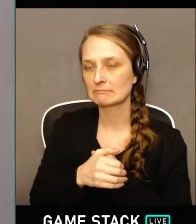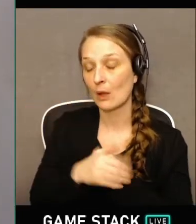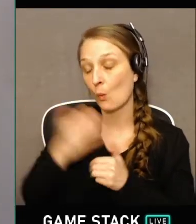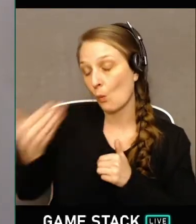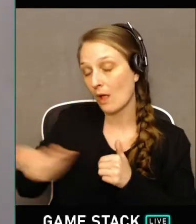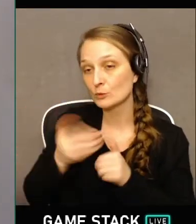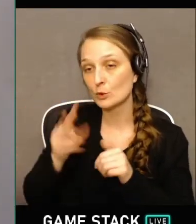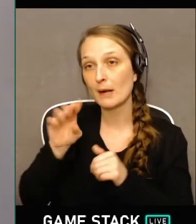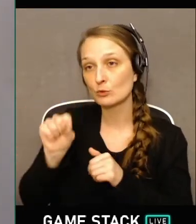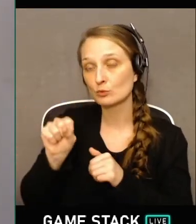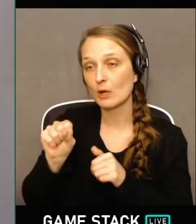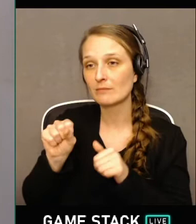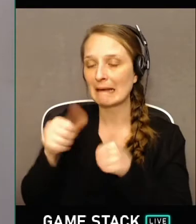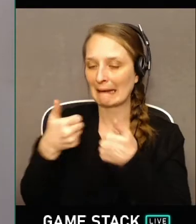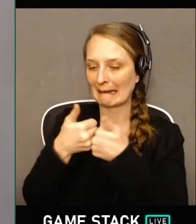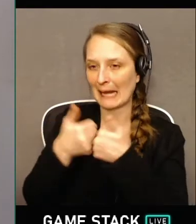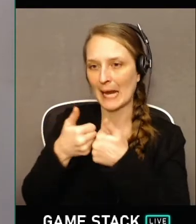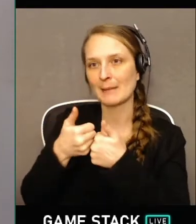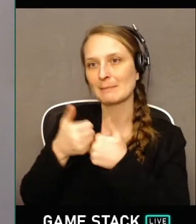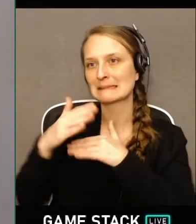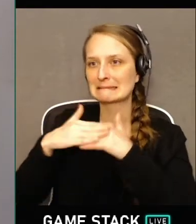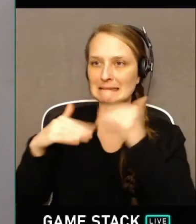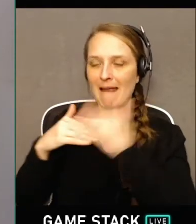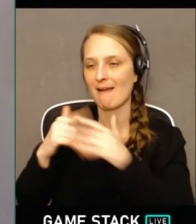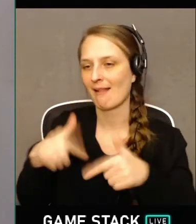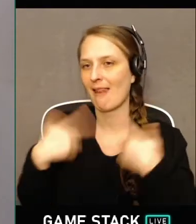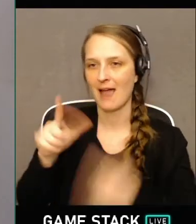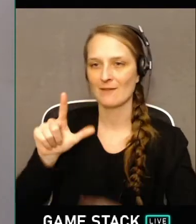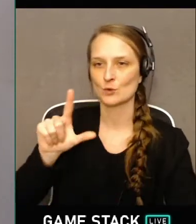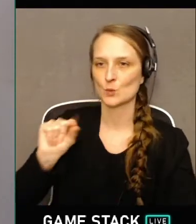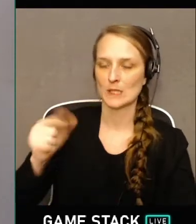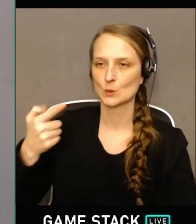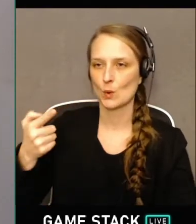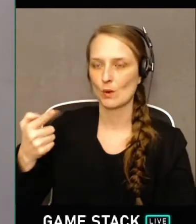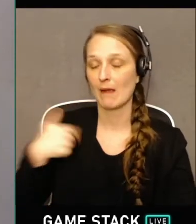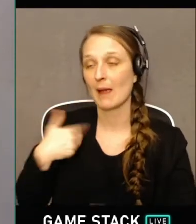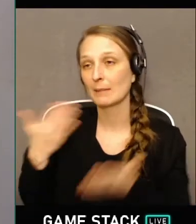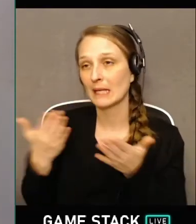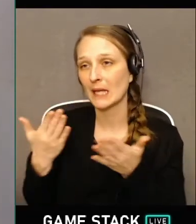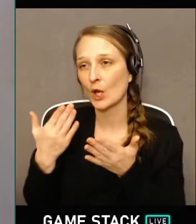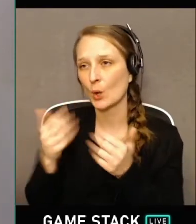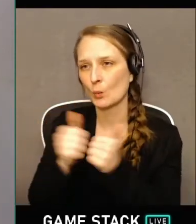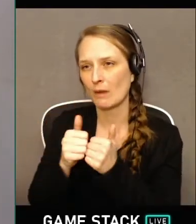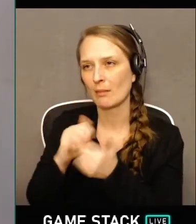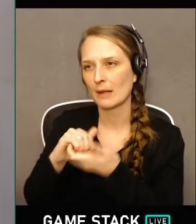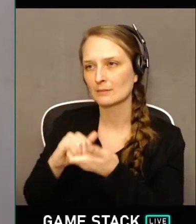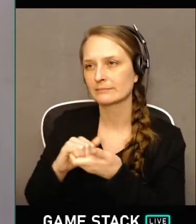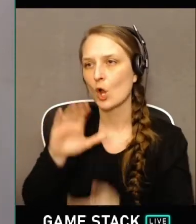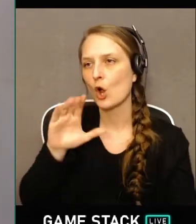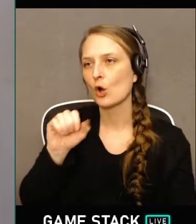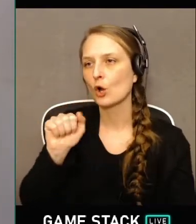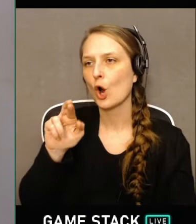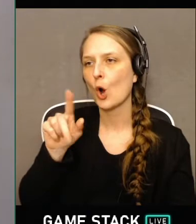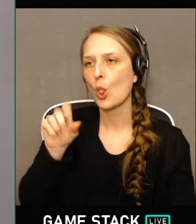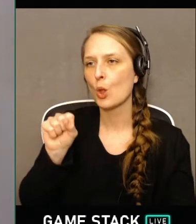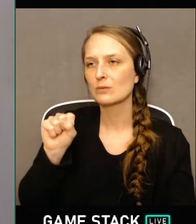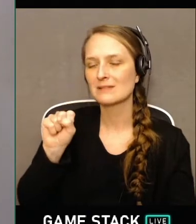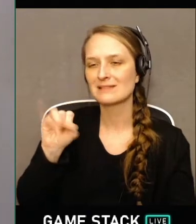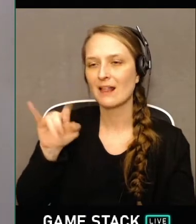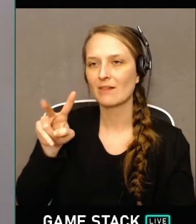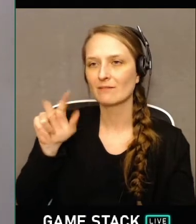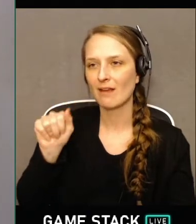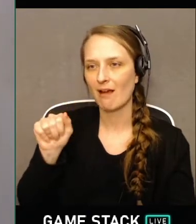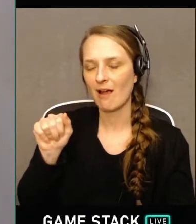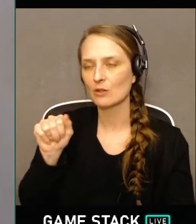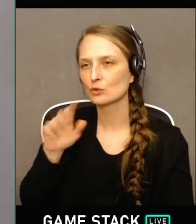Microsoft GameStack Live 2021. I'm here with my colleague Carlos Silva to talk to you about